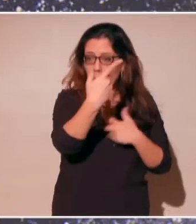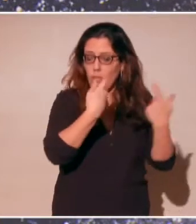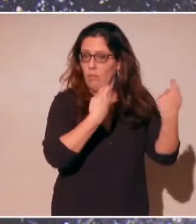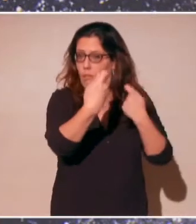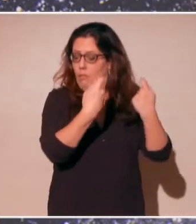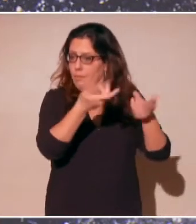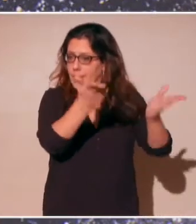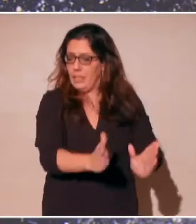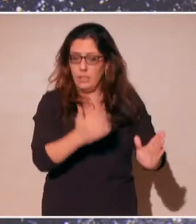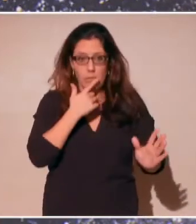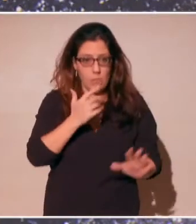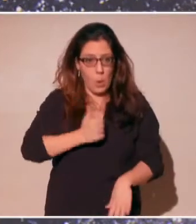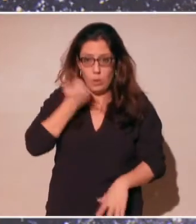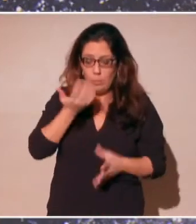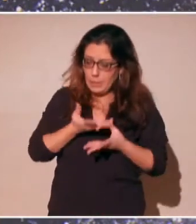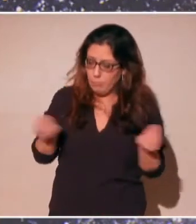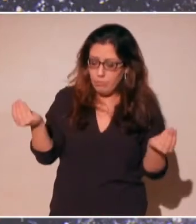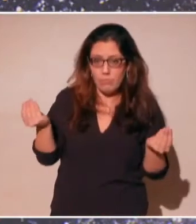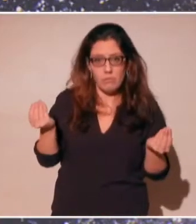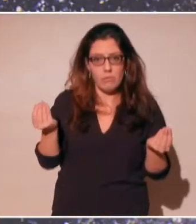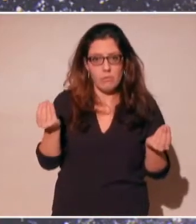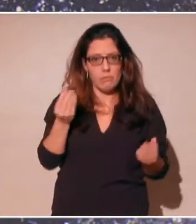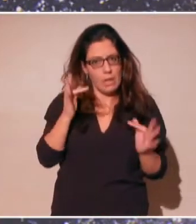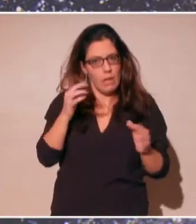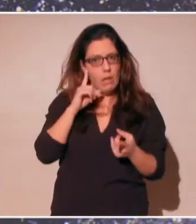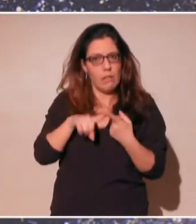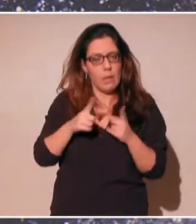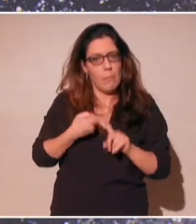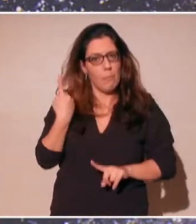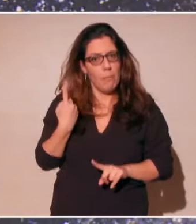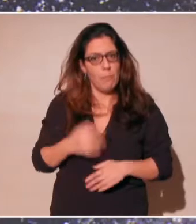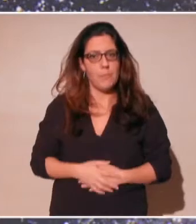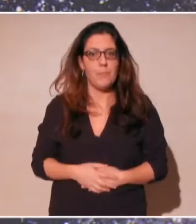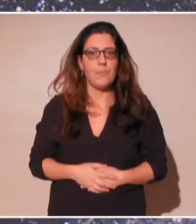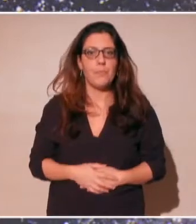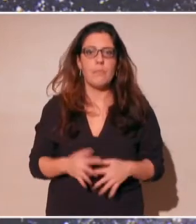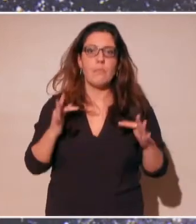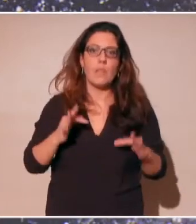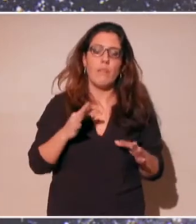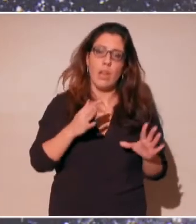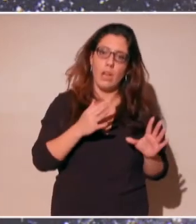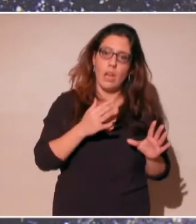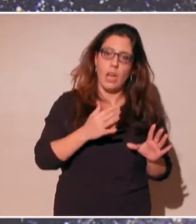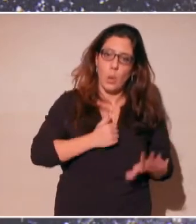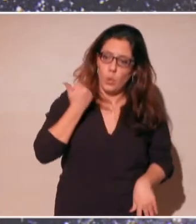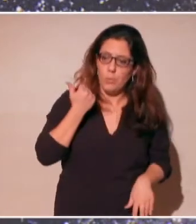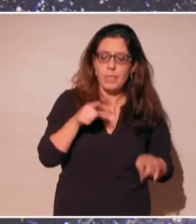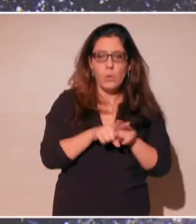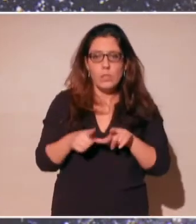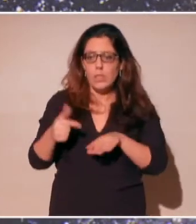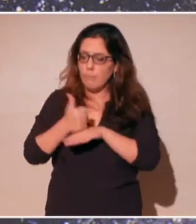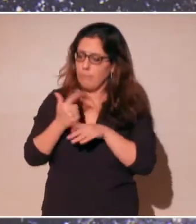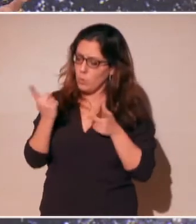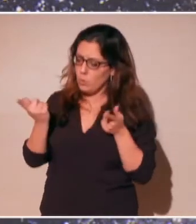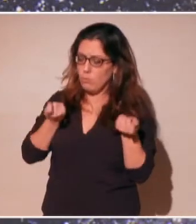subjected to are decided by somebody else. And therefore, there is no more autonomy or independence in your decisions. And I think when you're dealing with autonomy